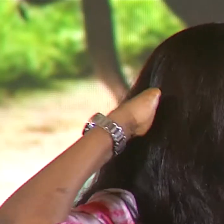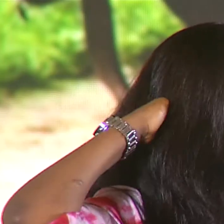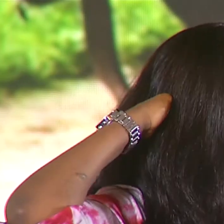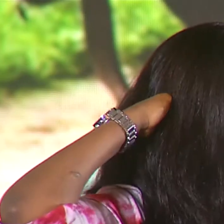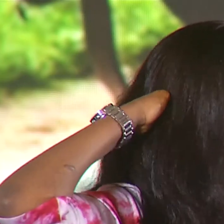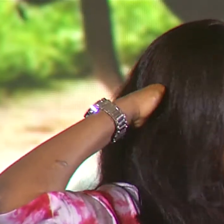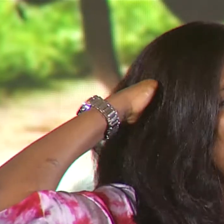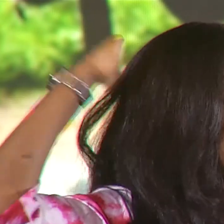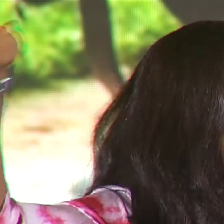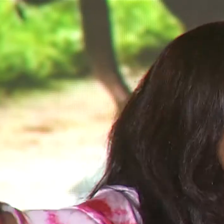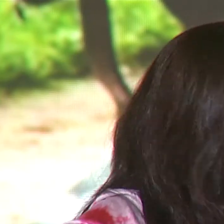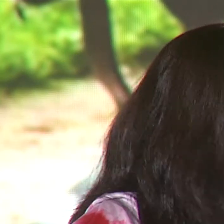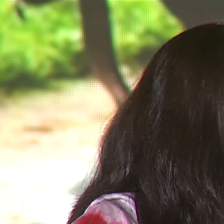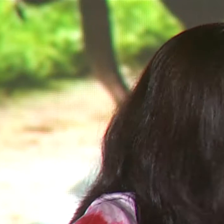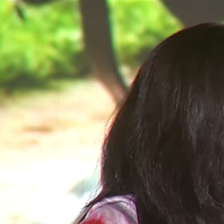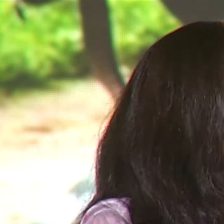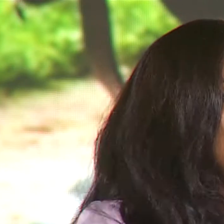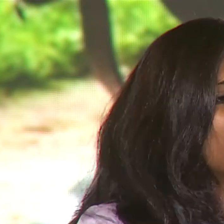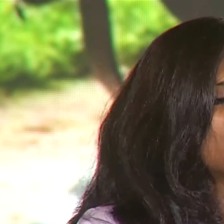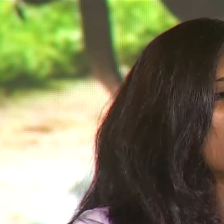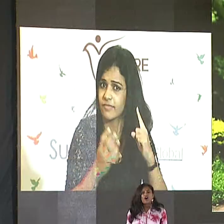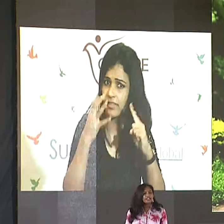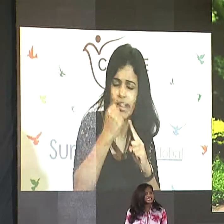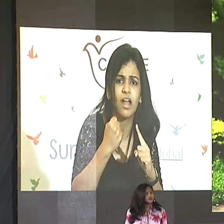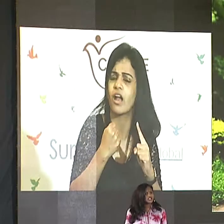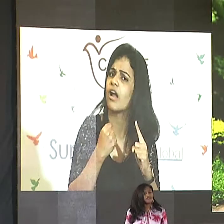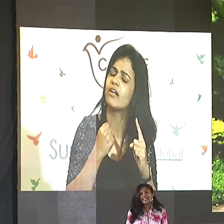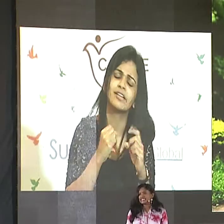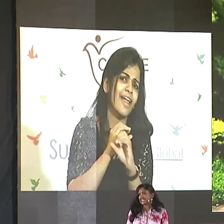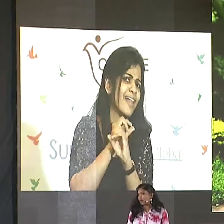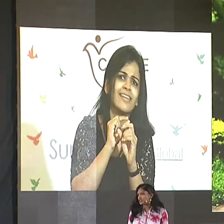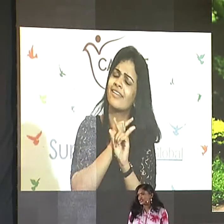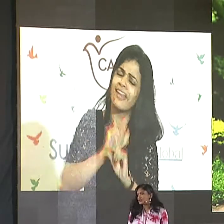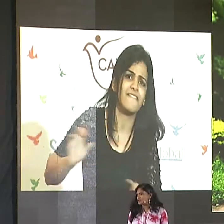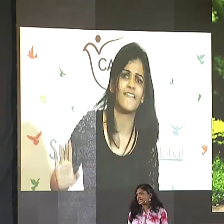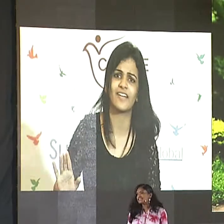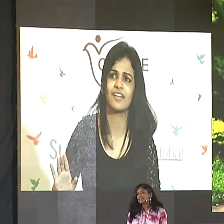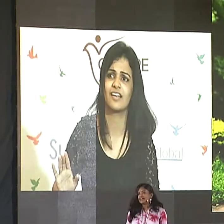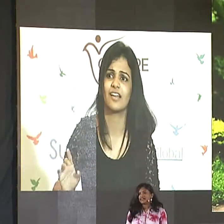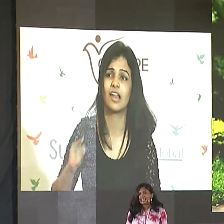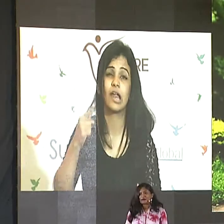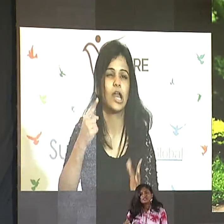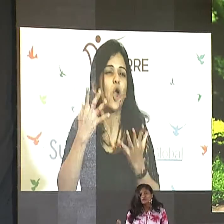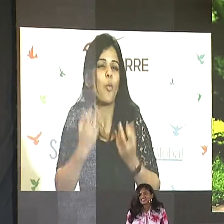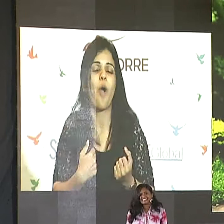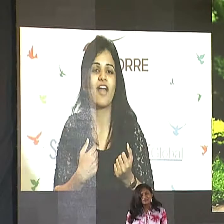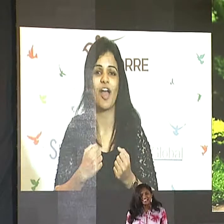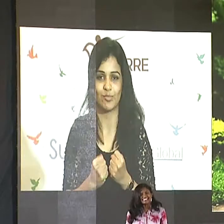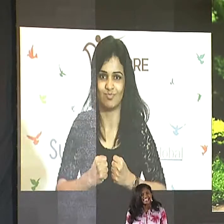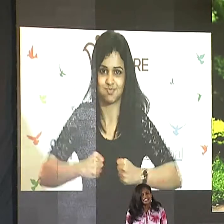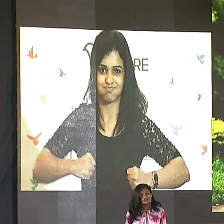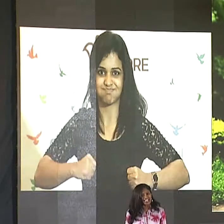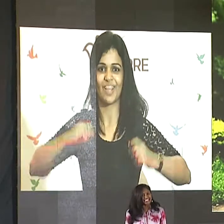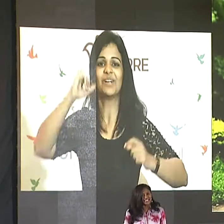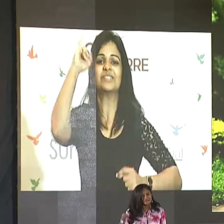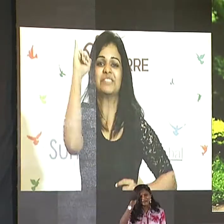wasn't even something that I ever saw myself doing. To be honest, it was sheer vanity, and I wanted to lose weight. And that was the only reason why I